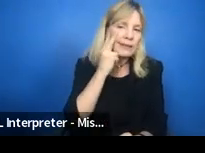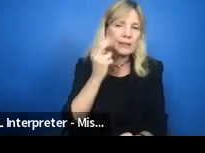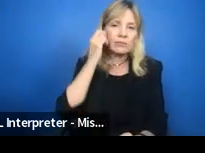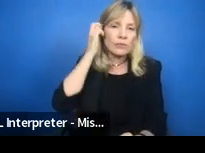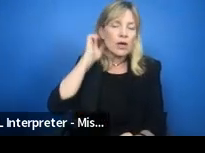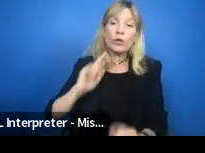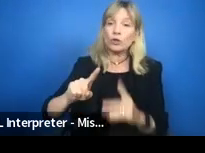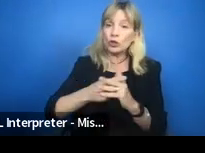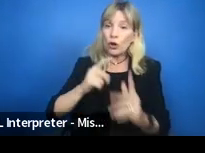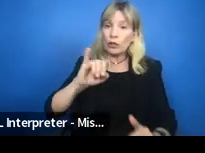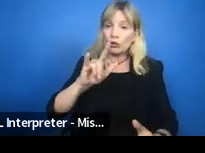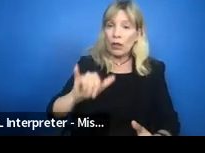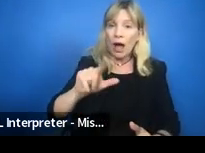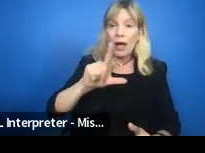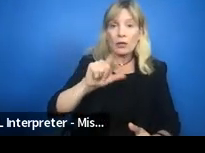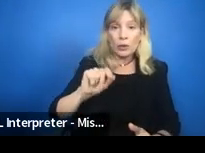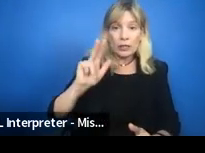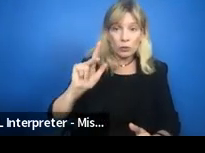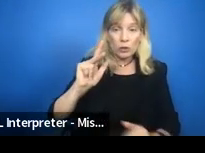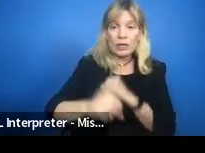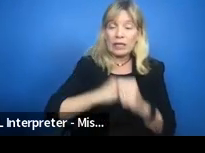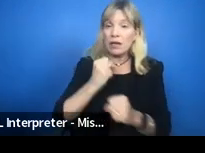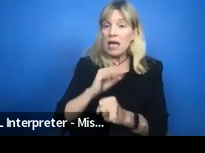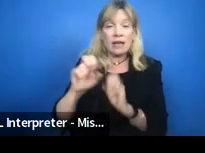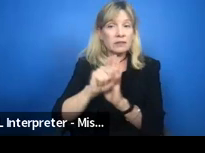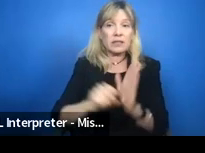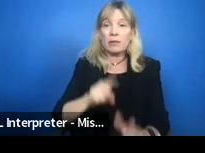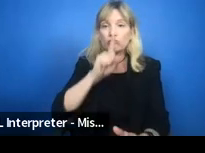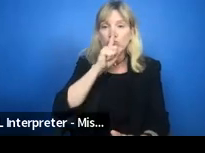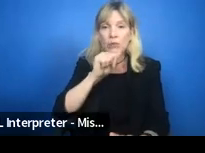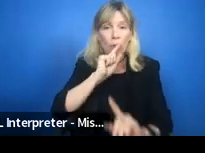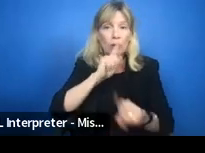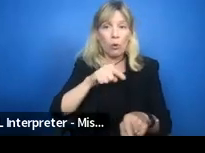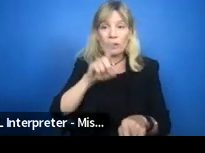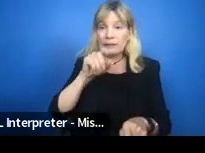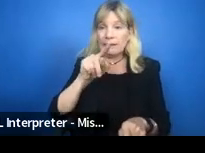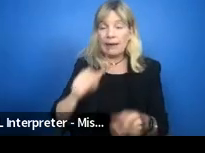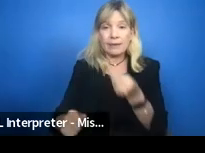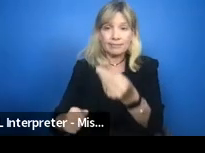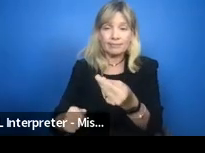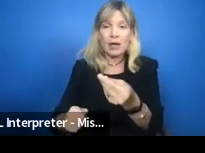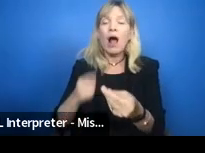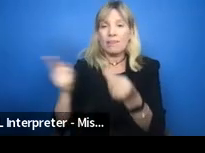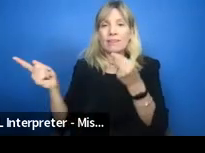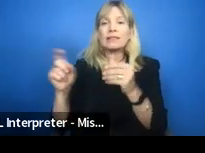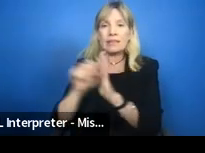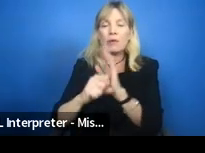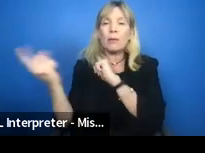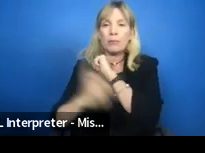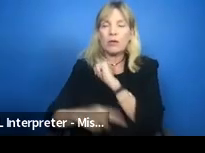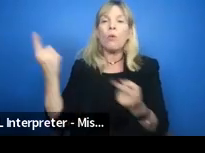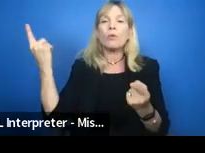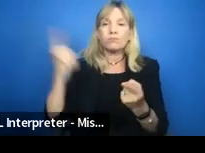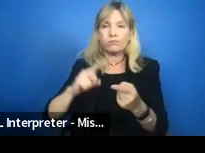So starting in July 2023, if a state doesn't report this data, it's going to be penalized with a reduction in